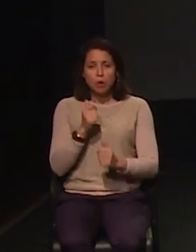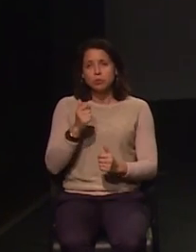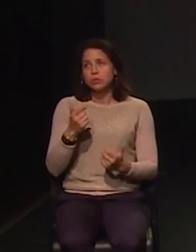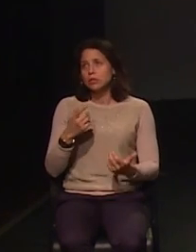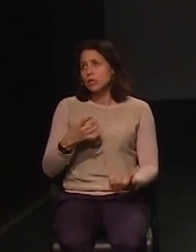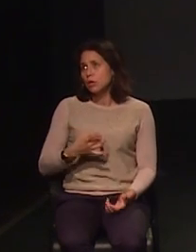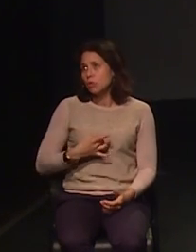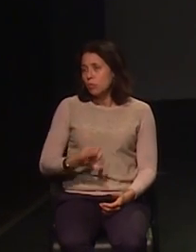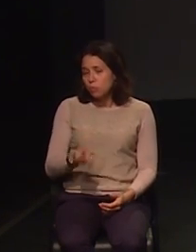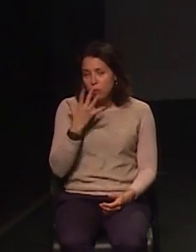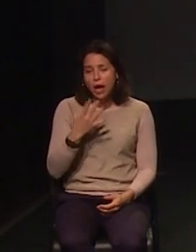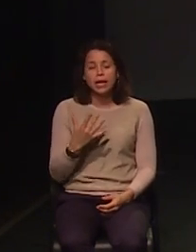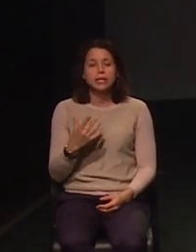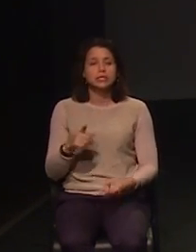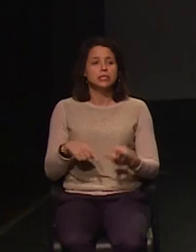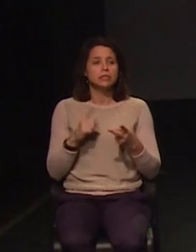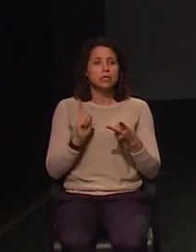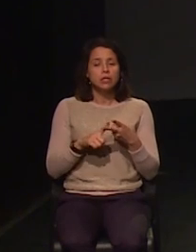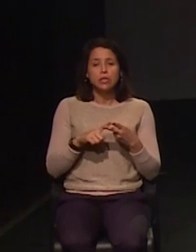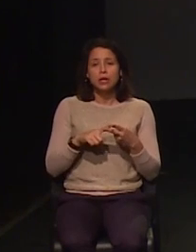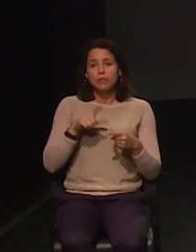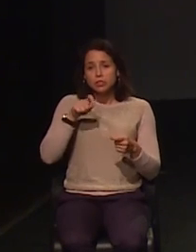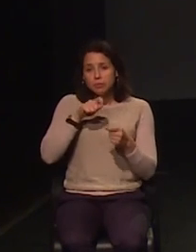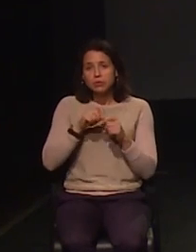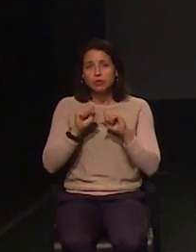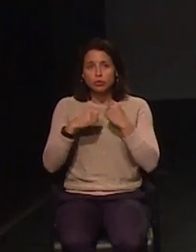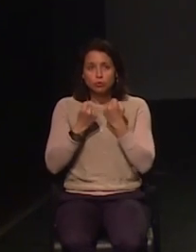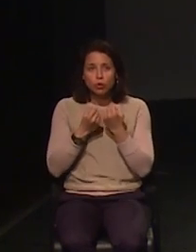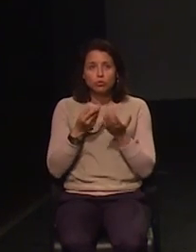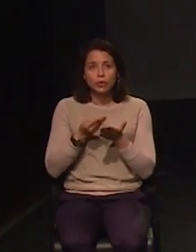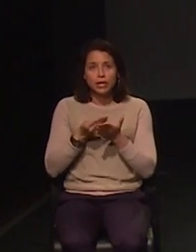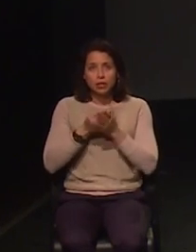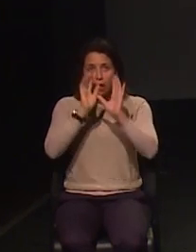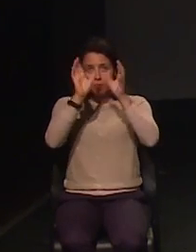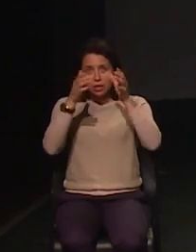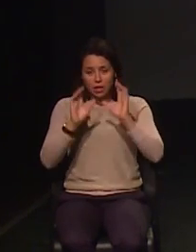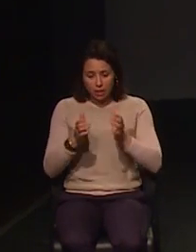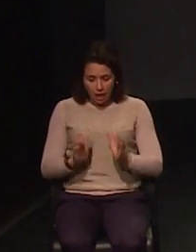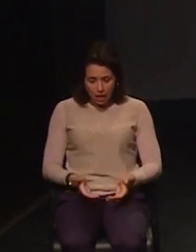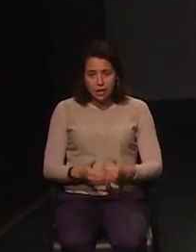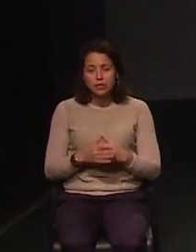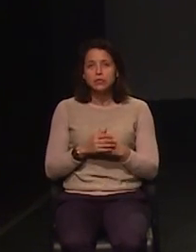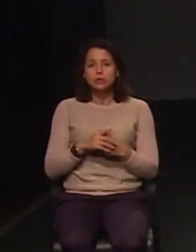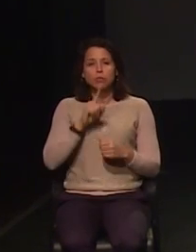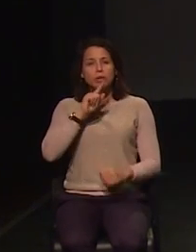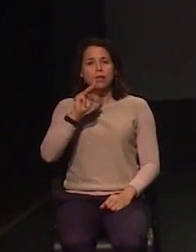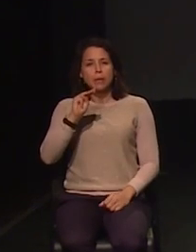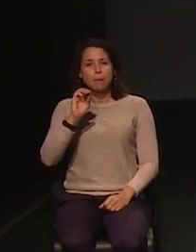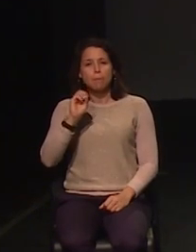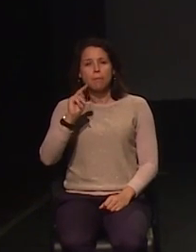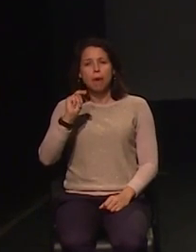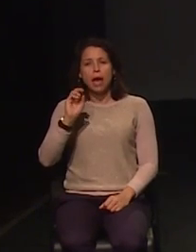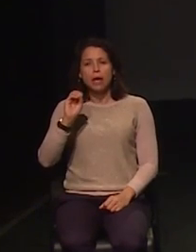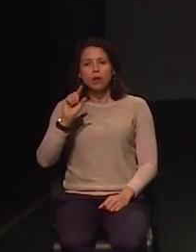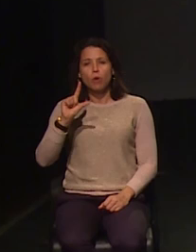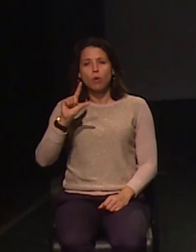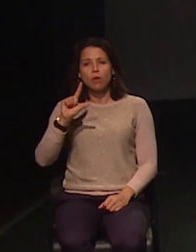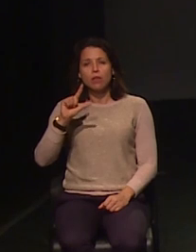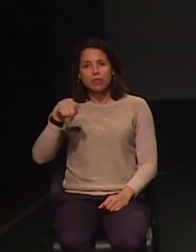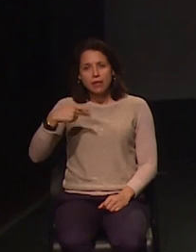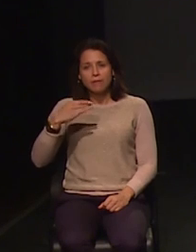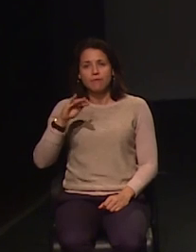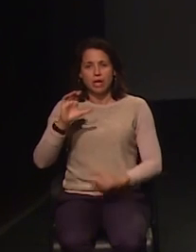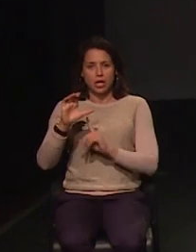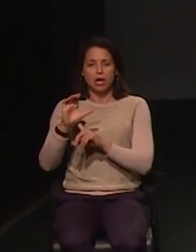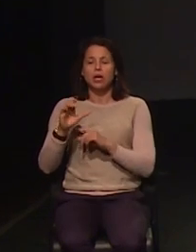with people of a certain socioeconomic class and so forth. Certainly our society today puts the lie to